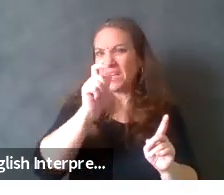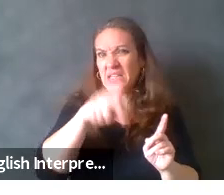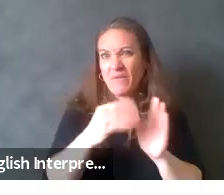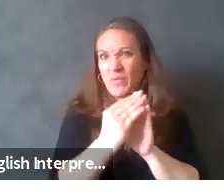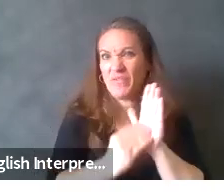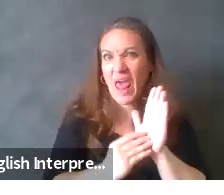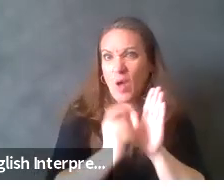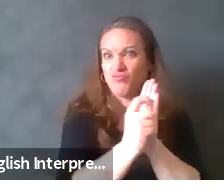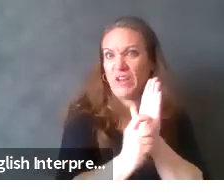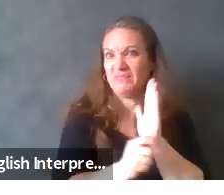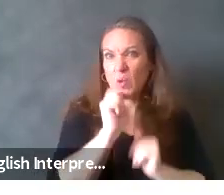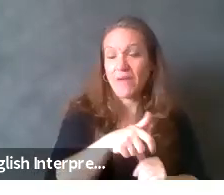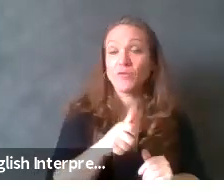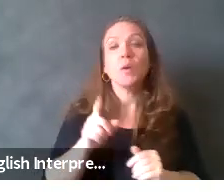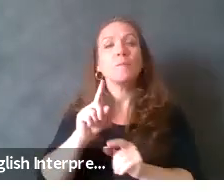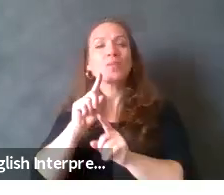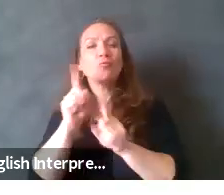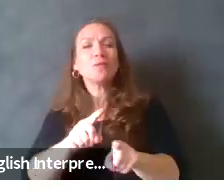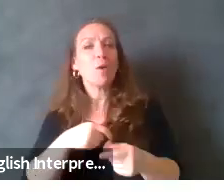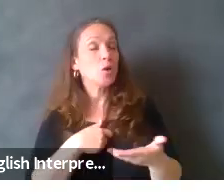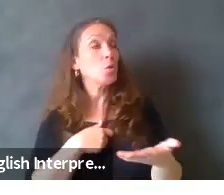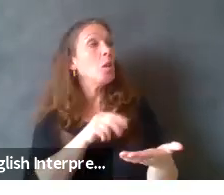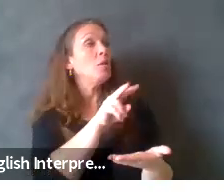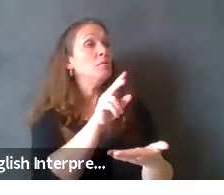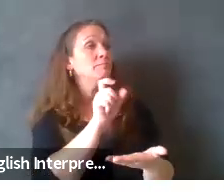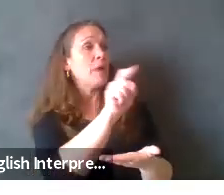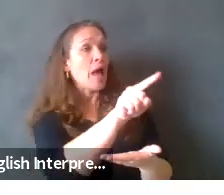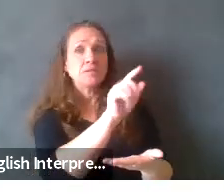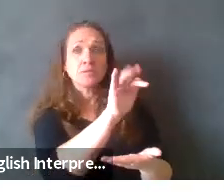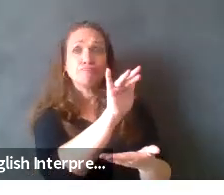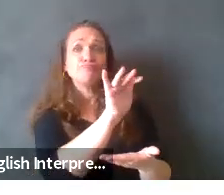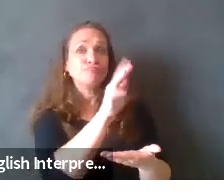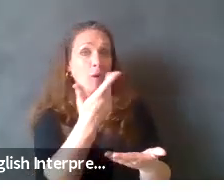be a responder, and so they would be able to help them.